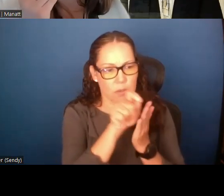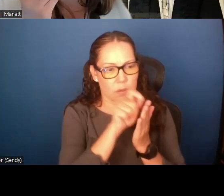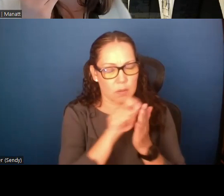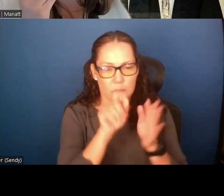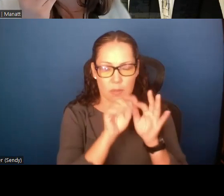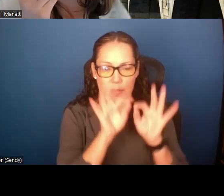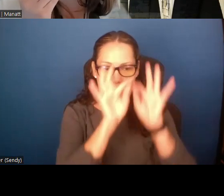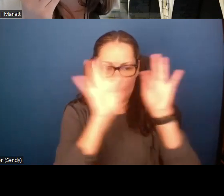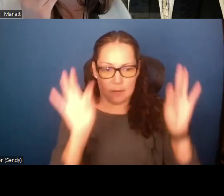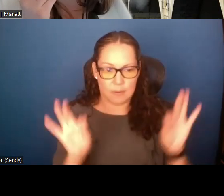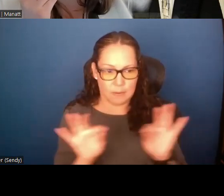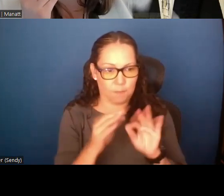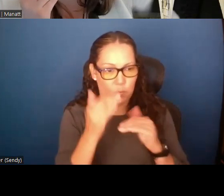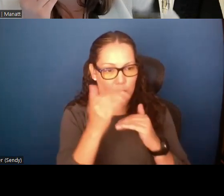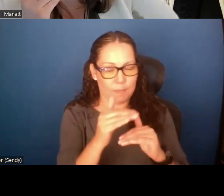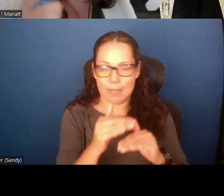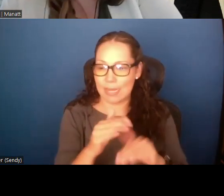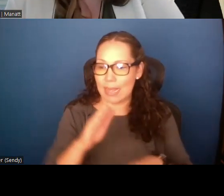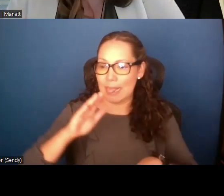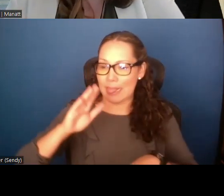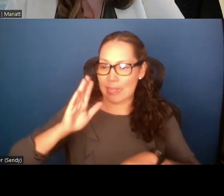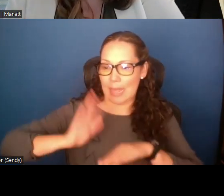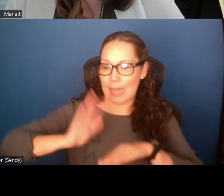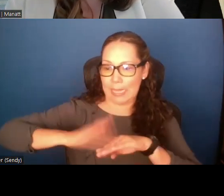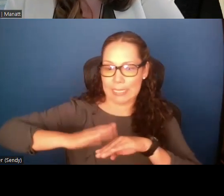least restrictive,